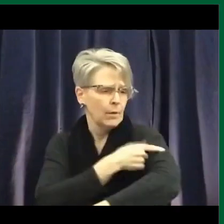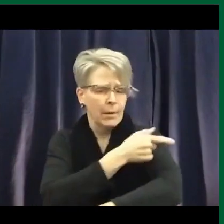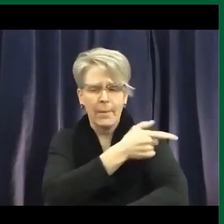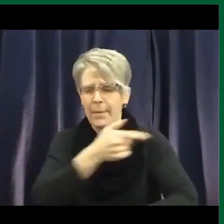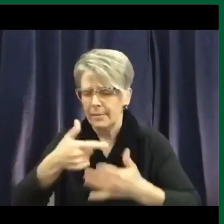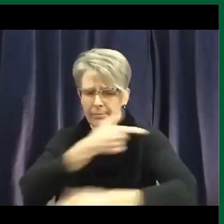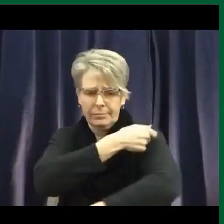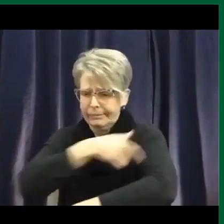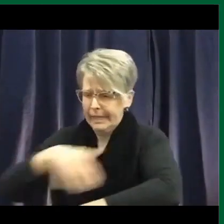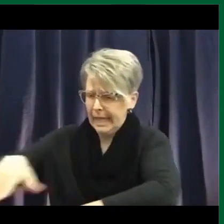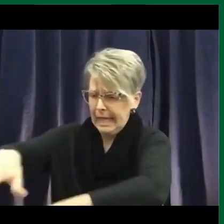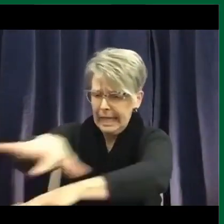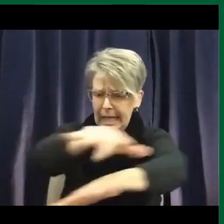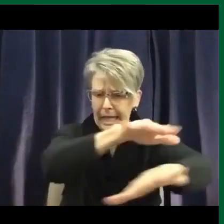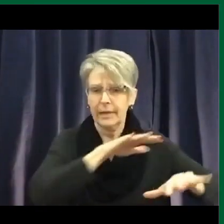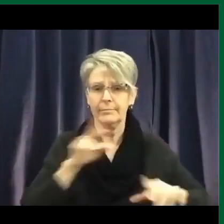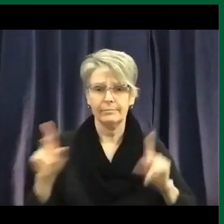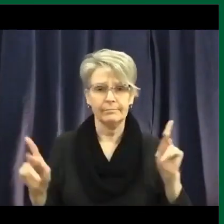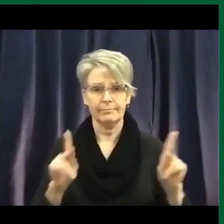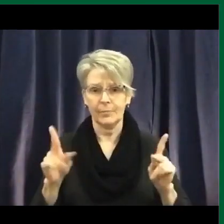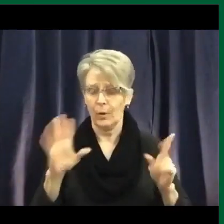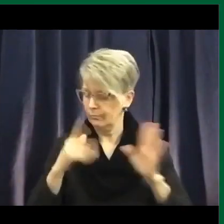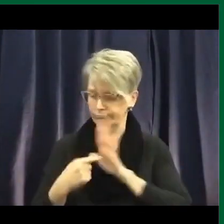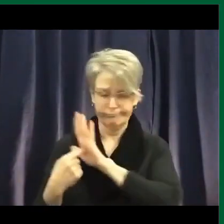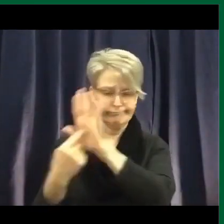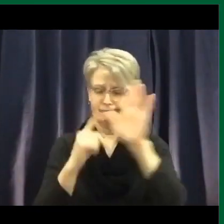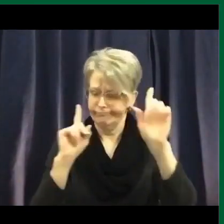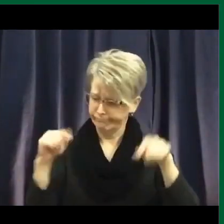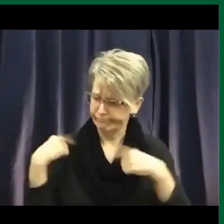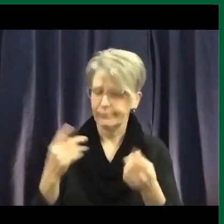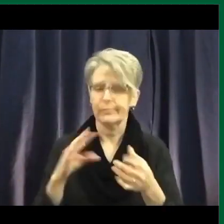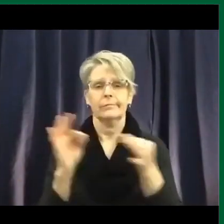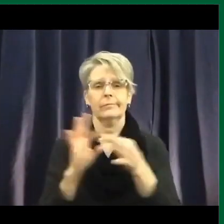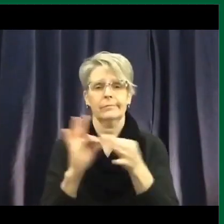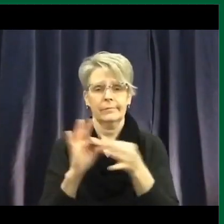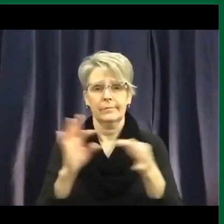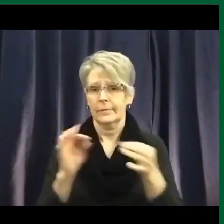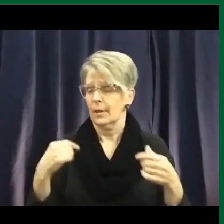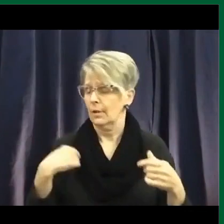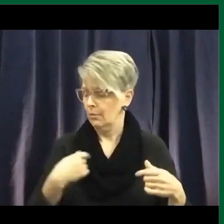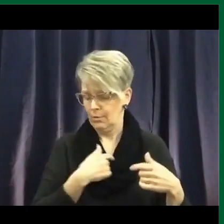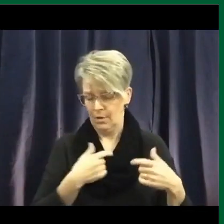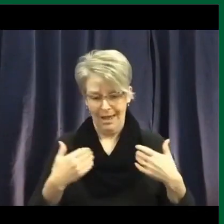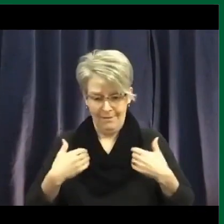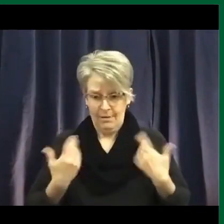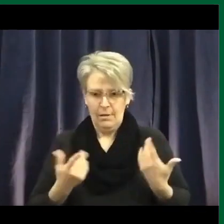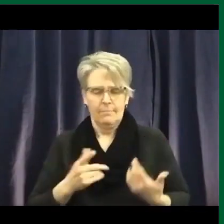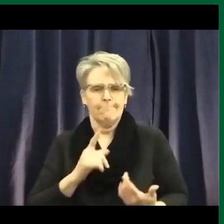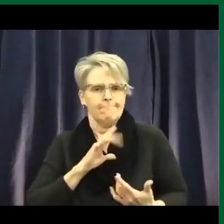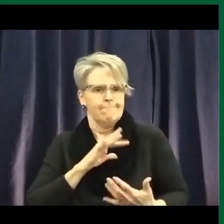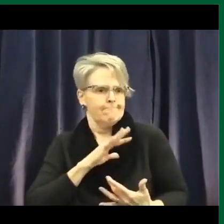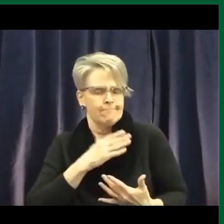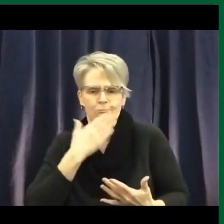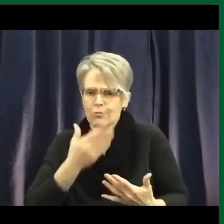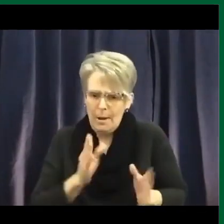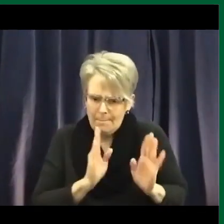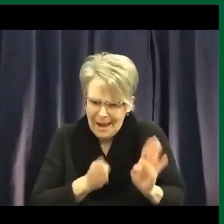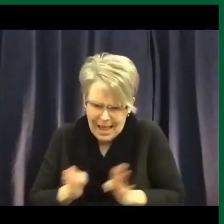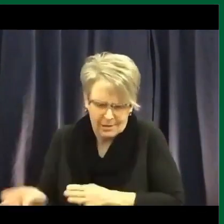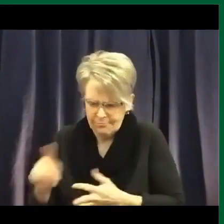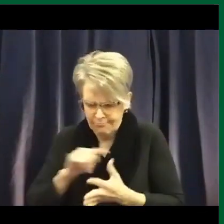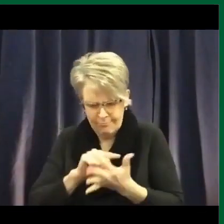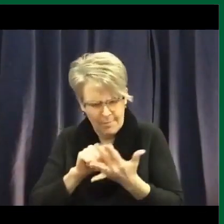showed or been on full display thus far as we have one of the most robust vaccination plans